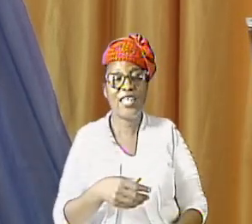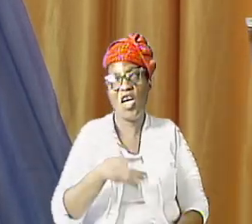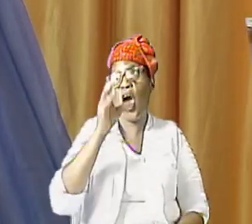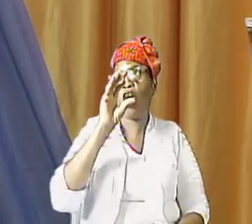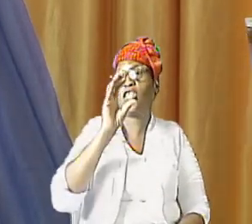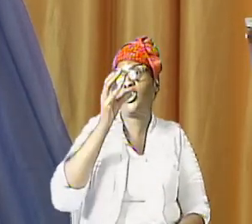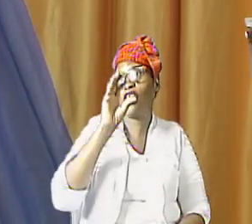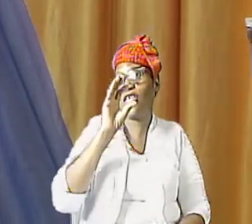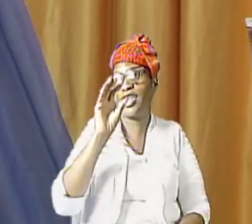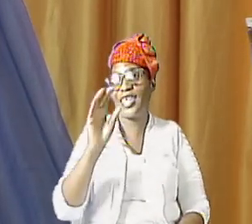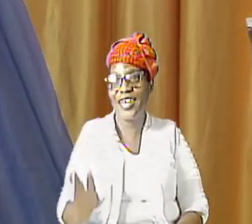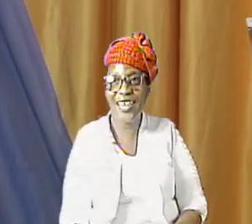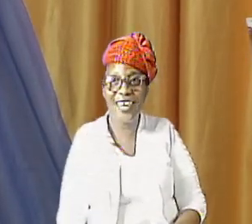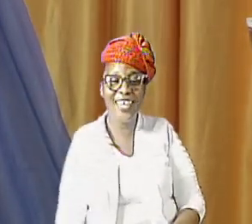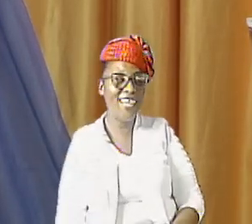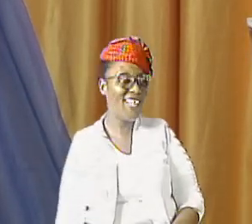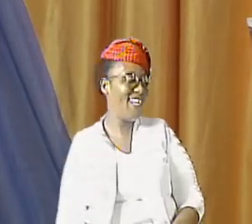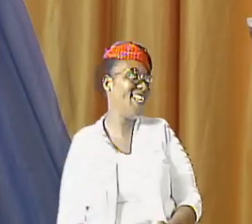What a God.